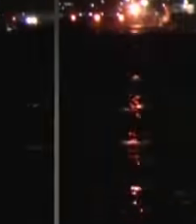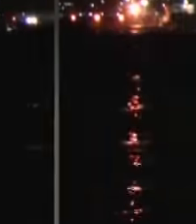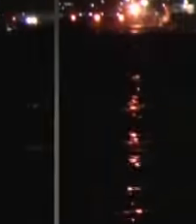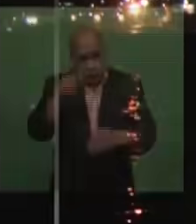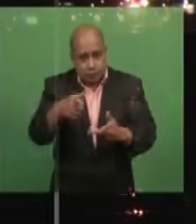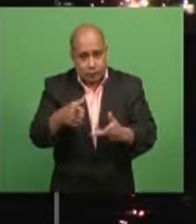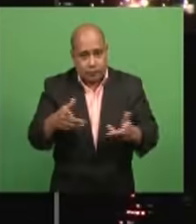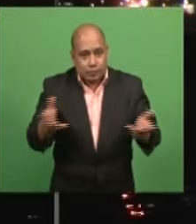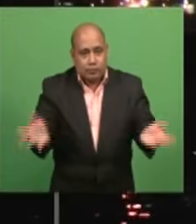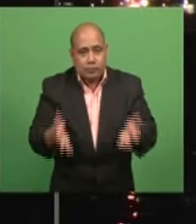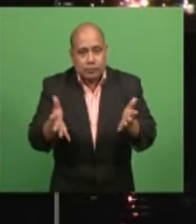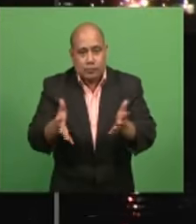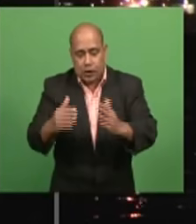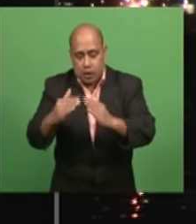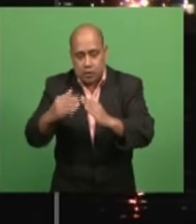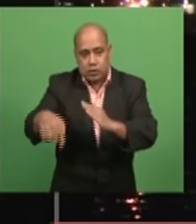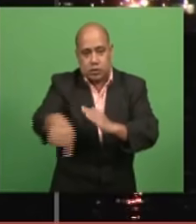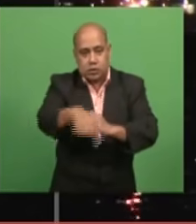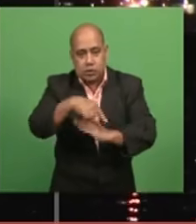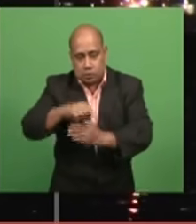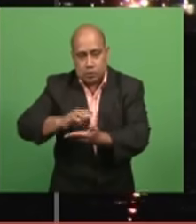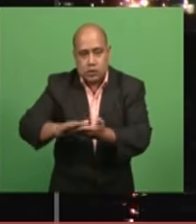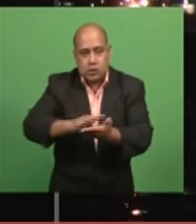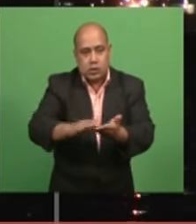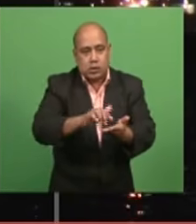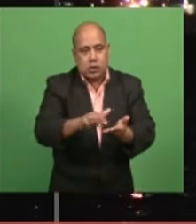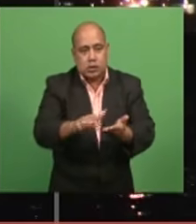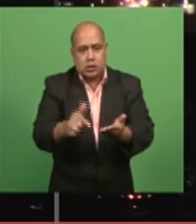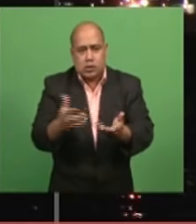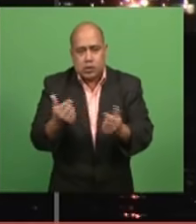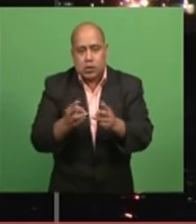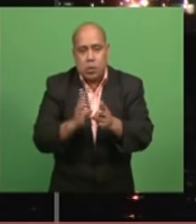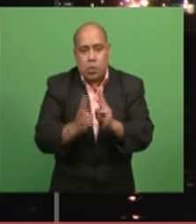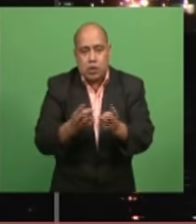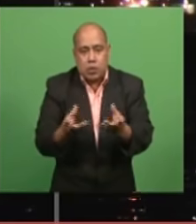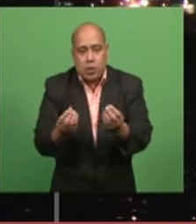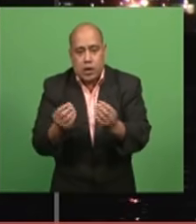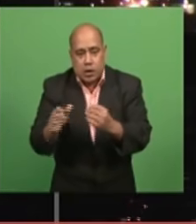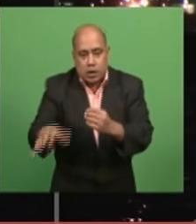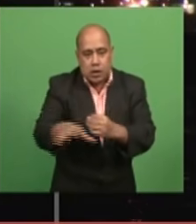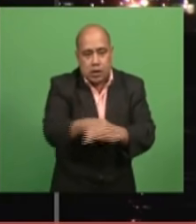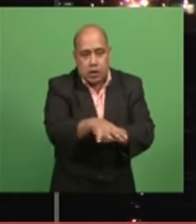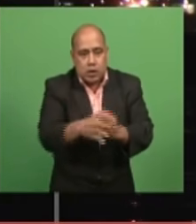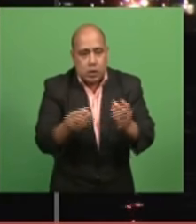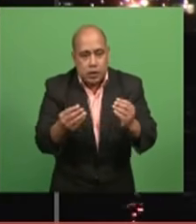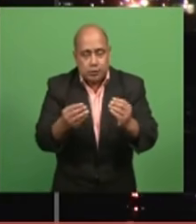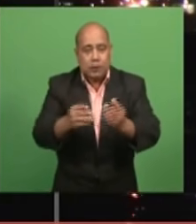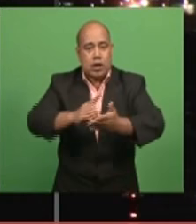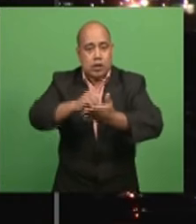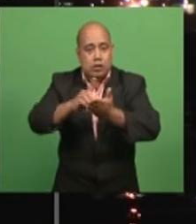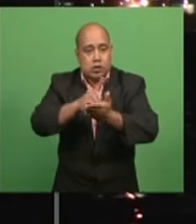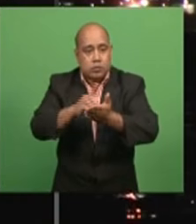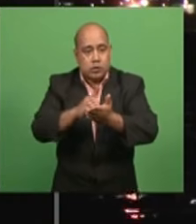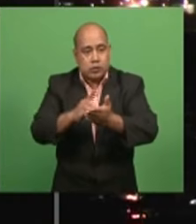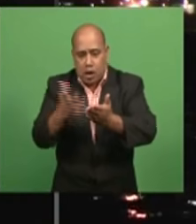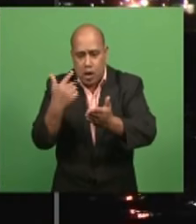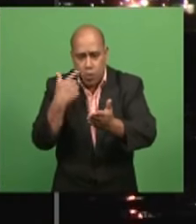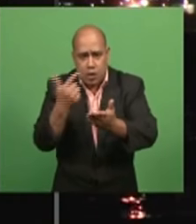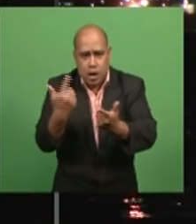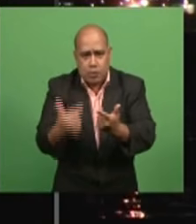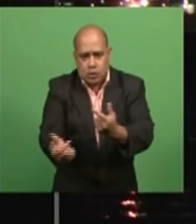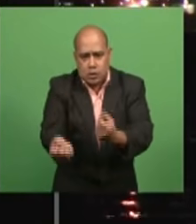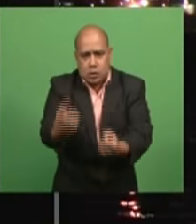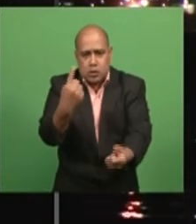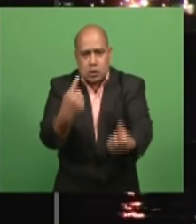their compounds as continuous wet weather has increased the risks of waterborne diseases. The Ministry of Health is now launching